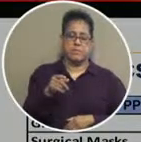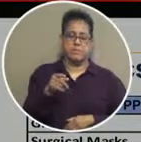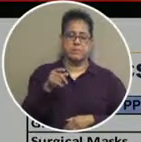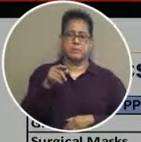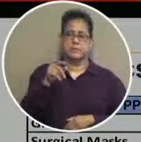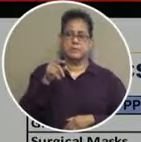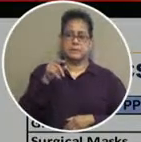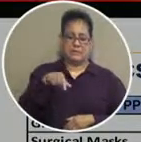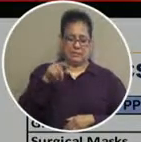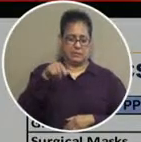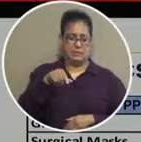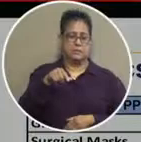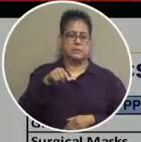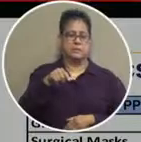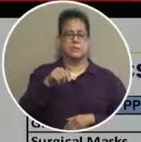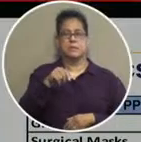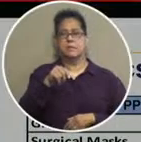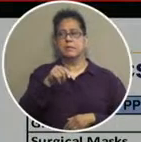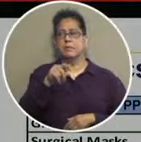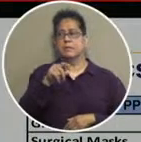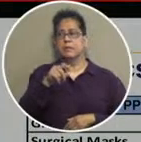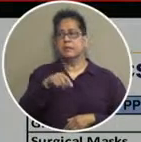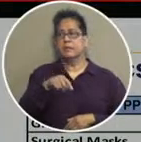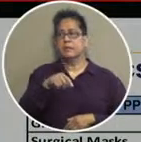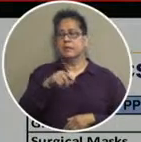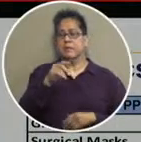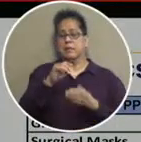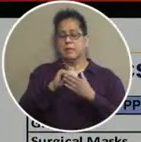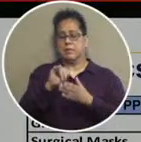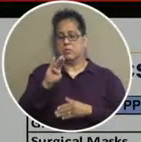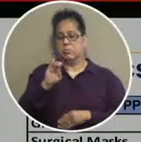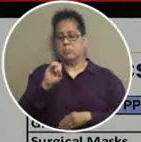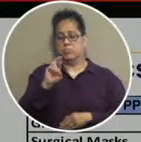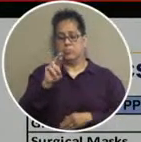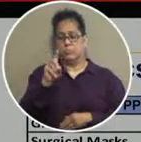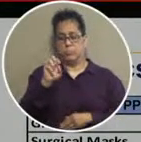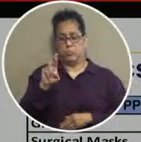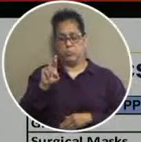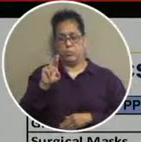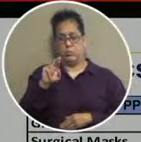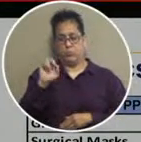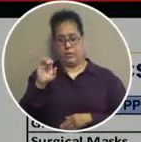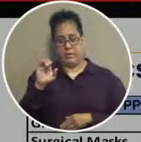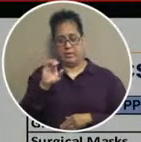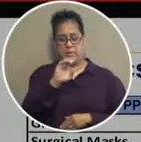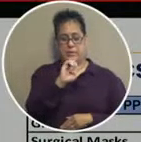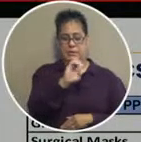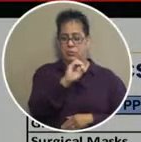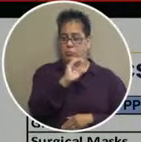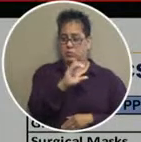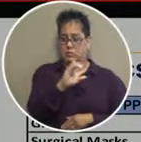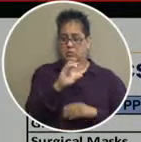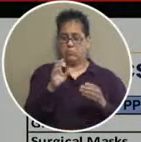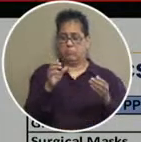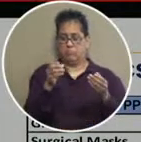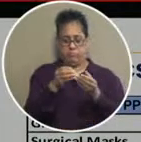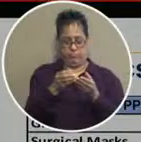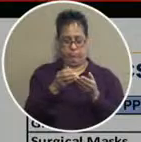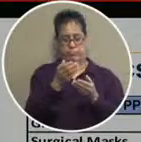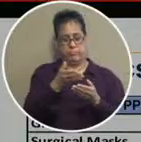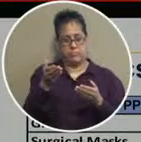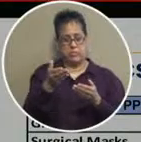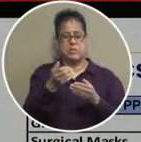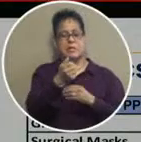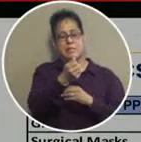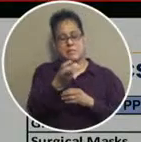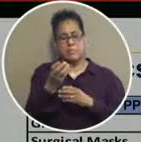So this is a combination of EOC and Border Rack's distribution. As you can see, there's quite a few items